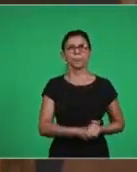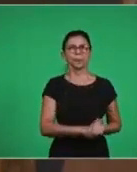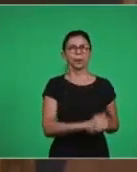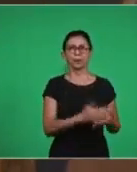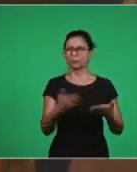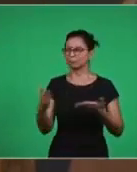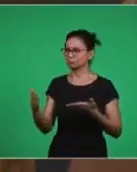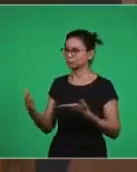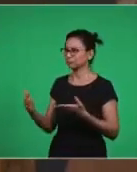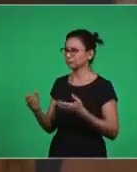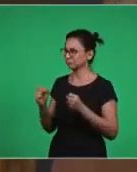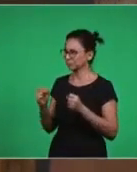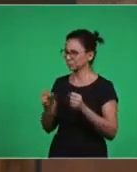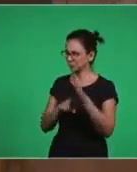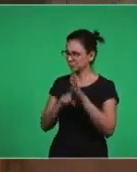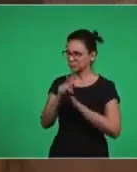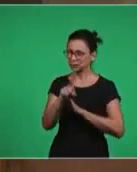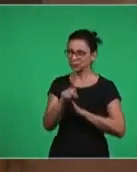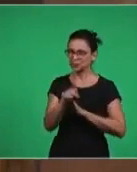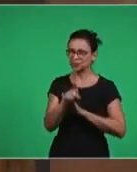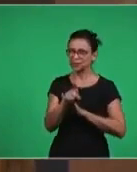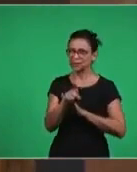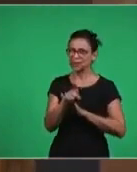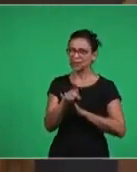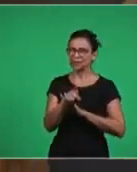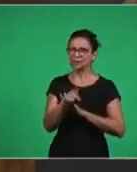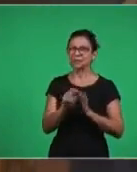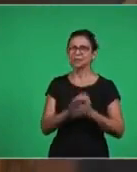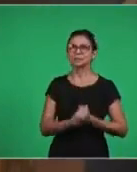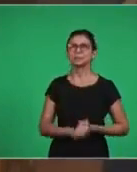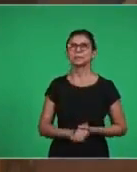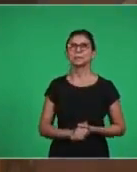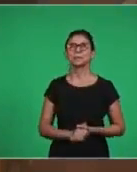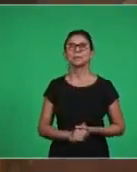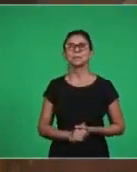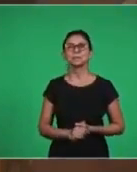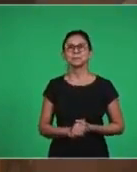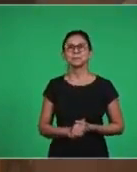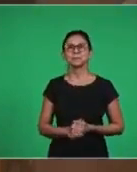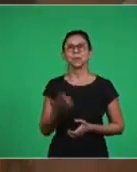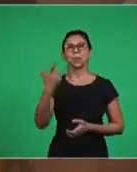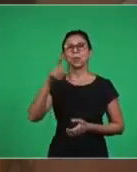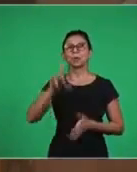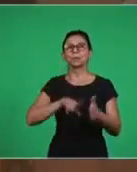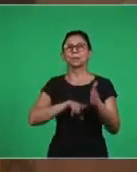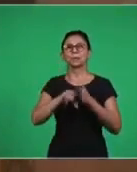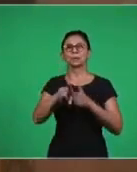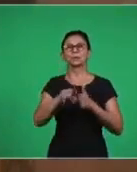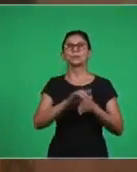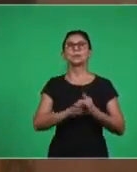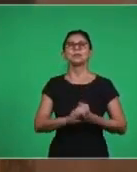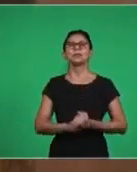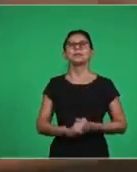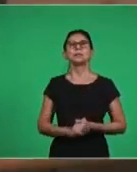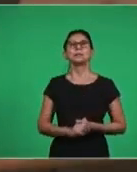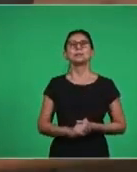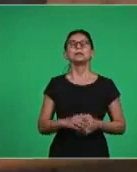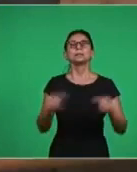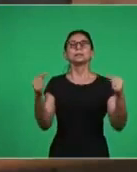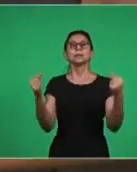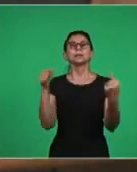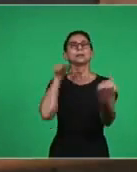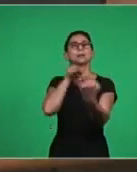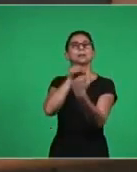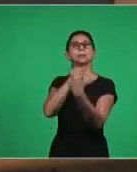is this the end? We can have more questions. A few, or just one last question. So